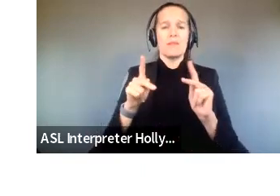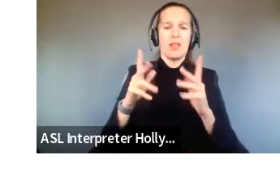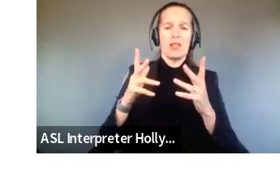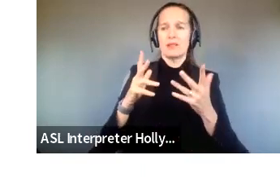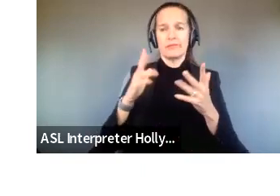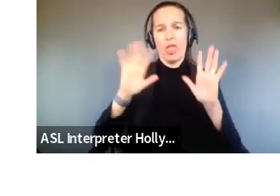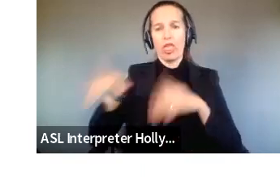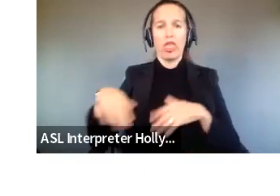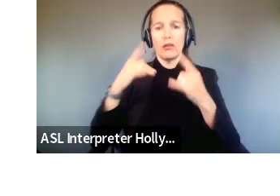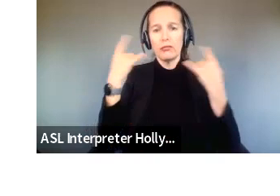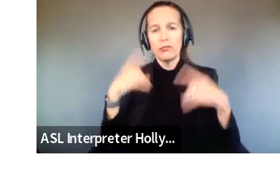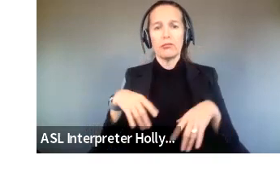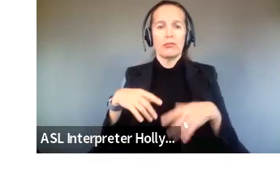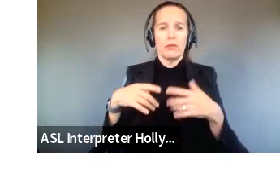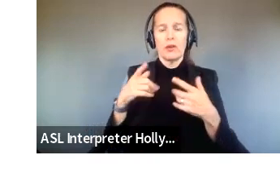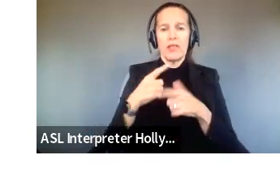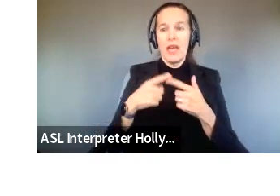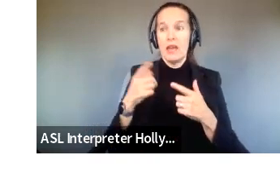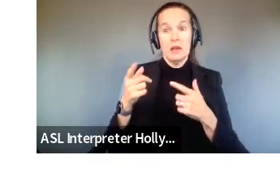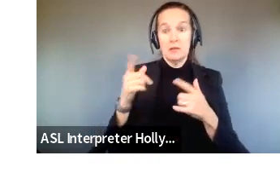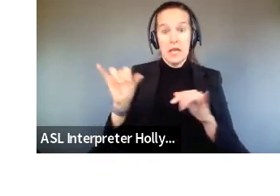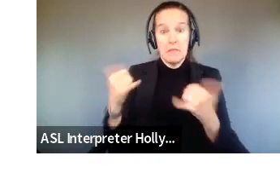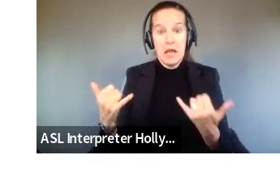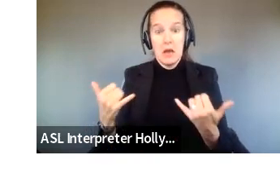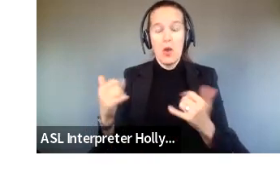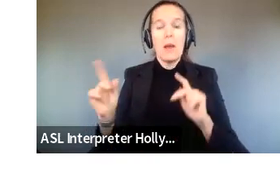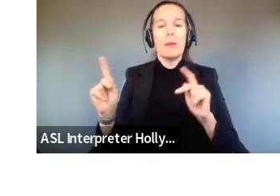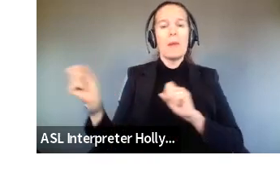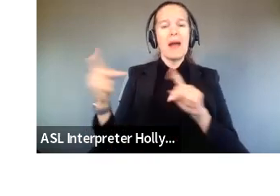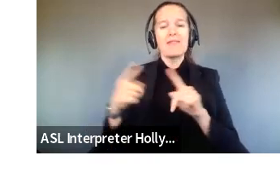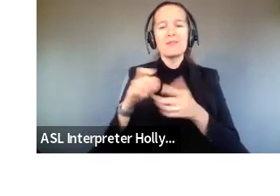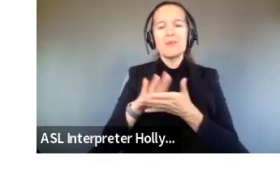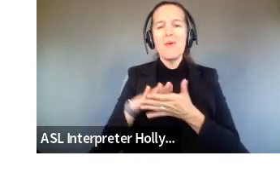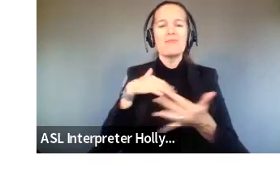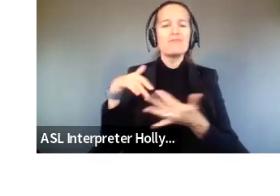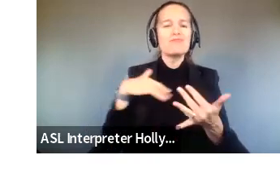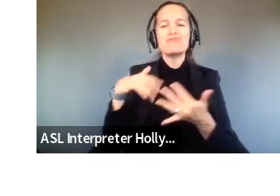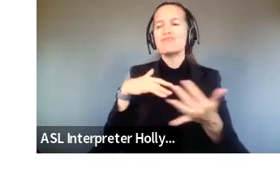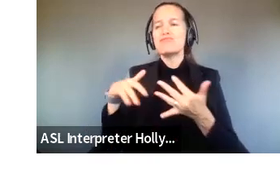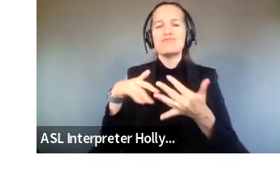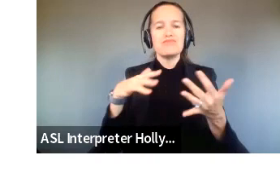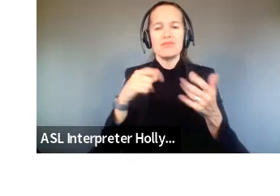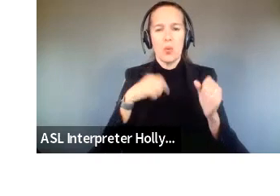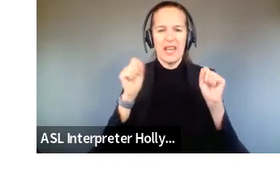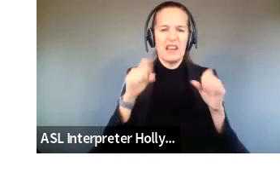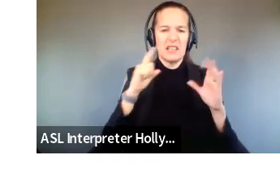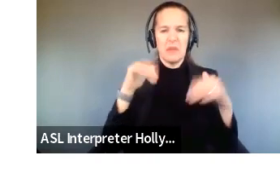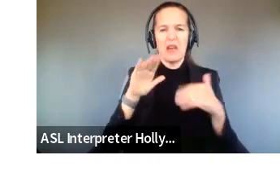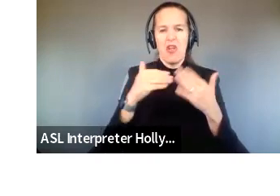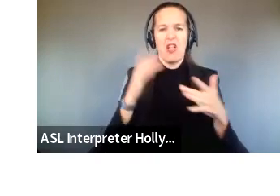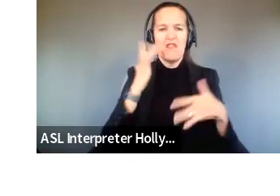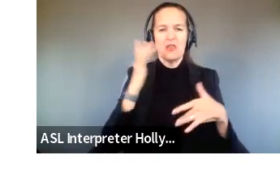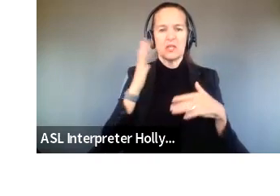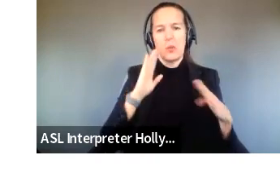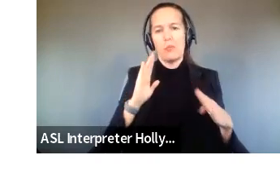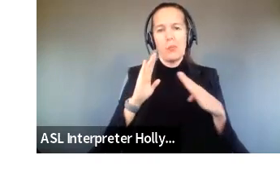school, we're all traveling for the holidays, people are mixing in their bubbles, and I think we can expect all viruses to bump this year. And